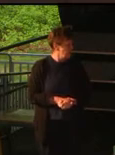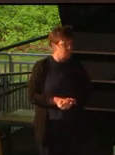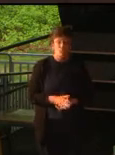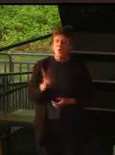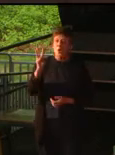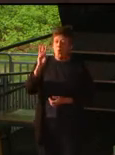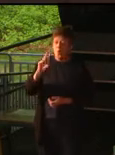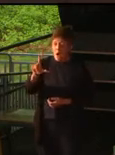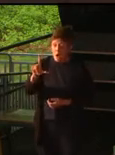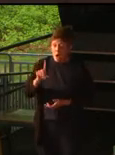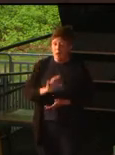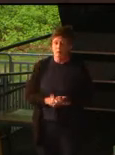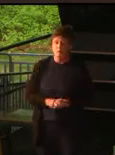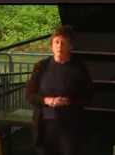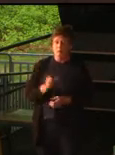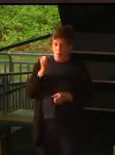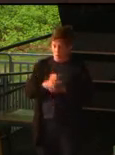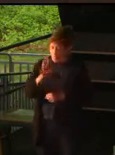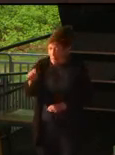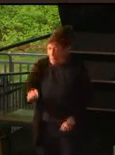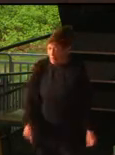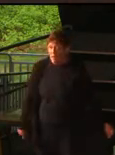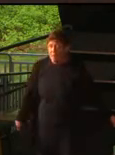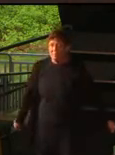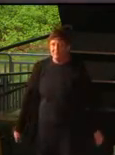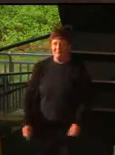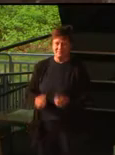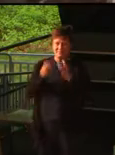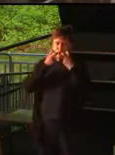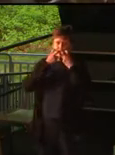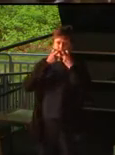Well, we made it.